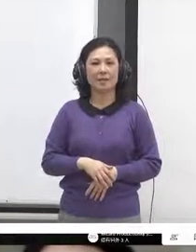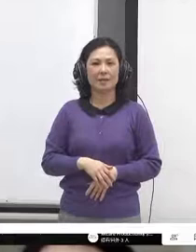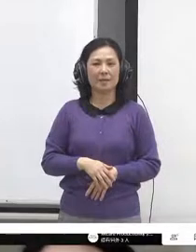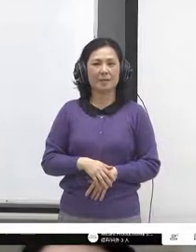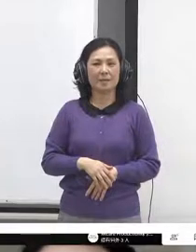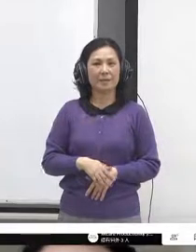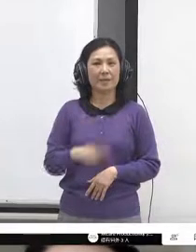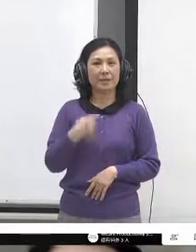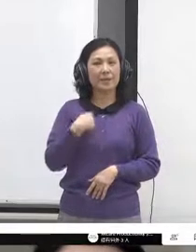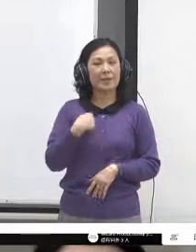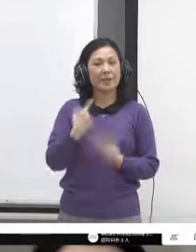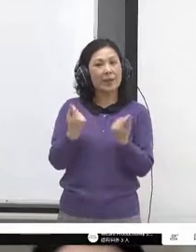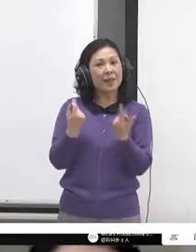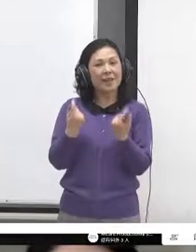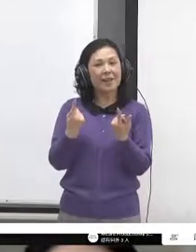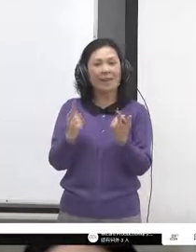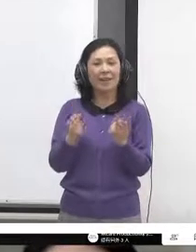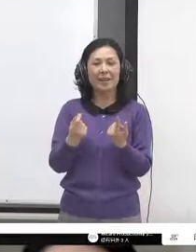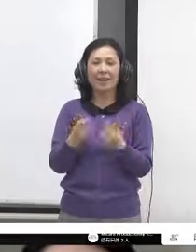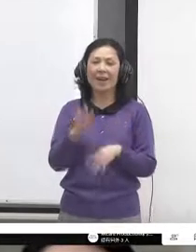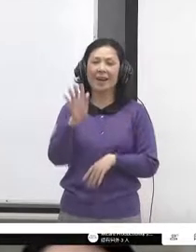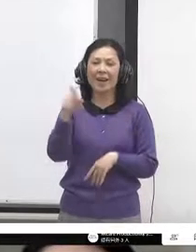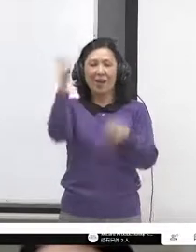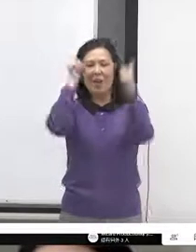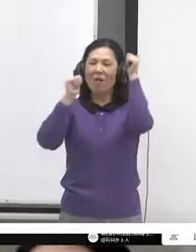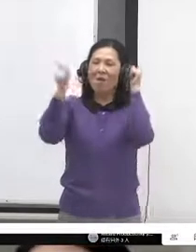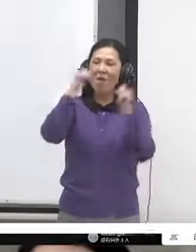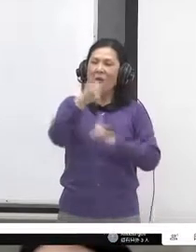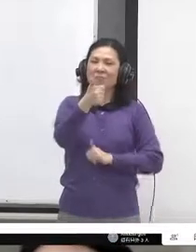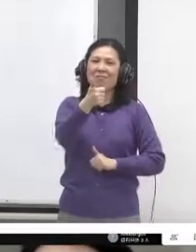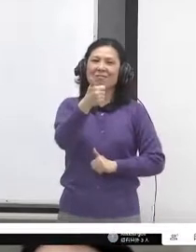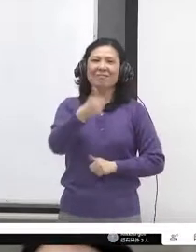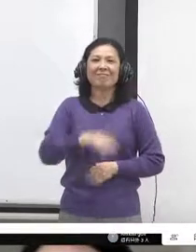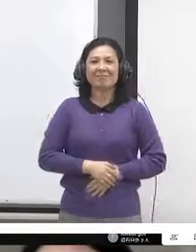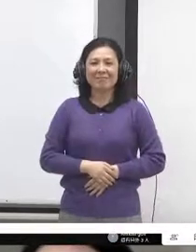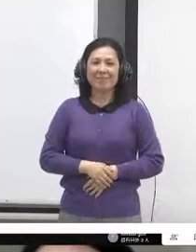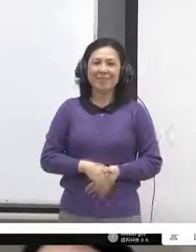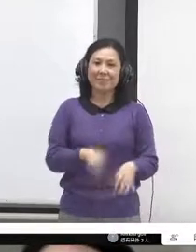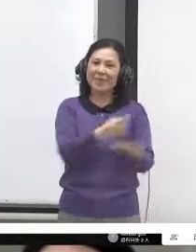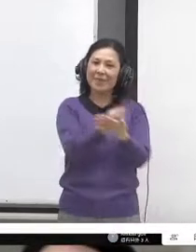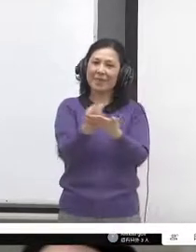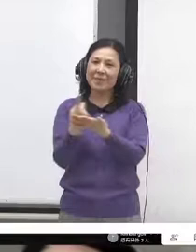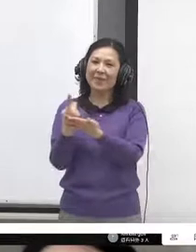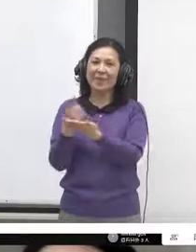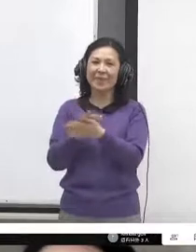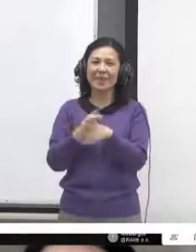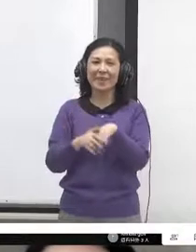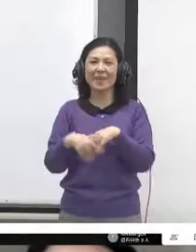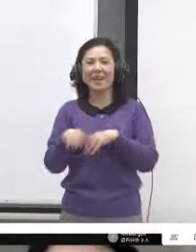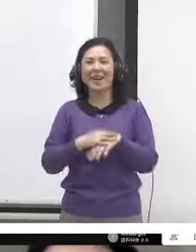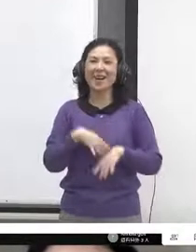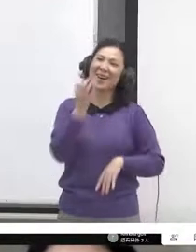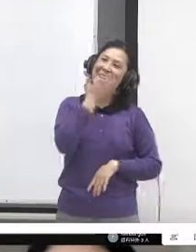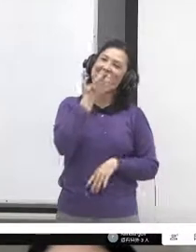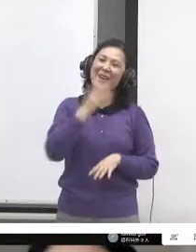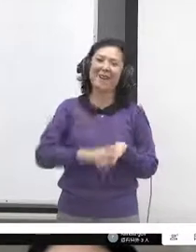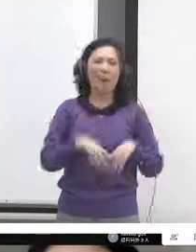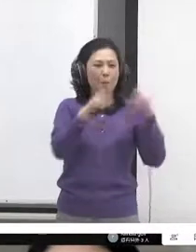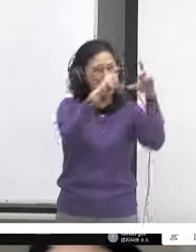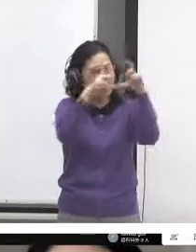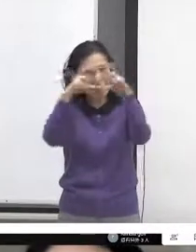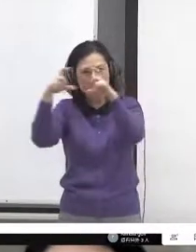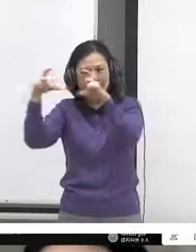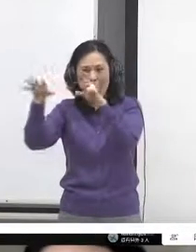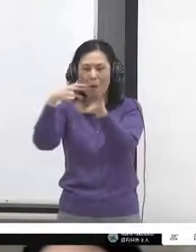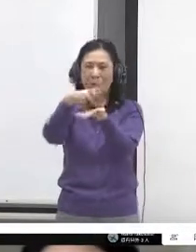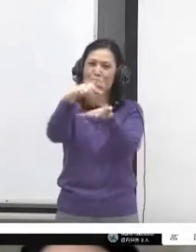the same to you all. Is we laugh a lot and we take picture a lot, and some dragon god is give a